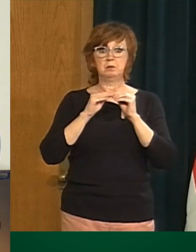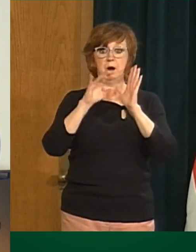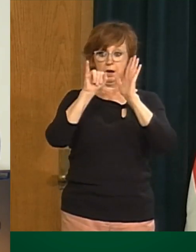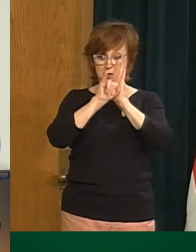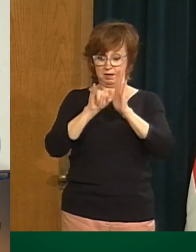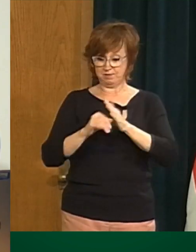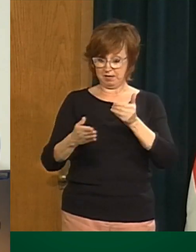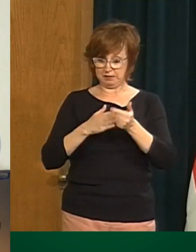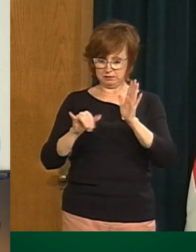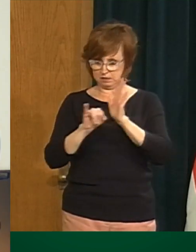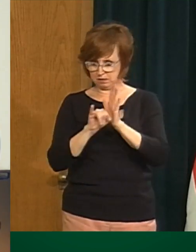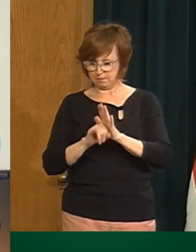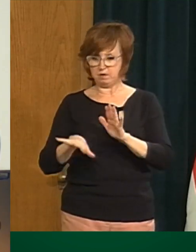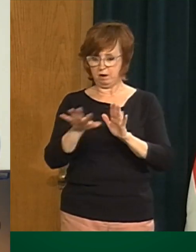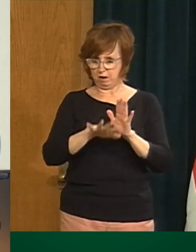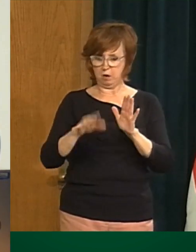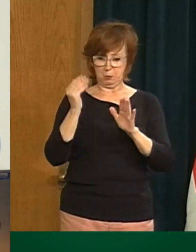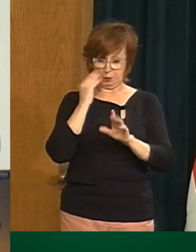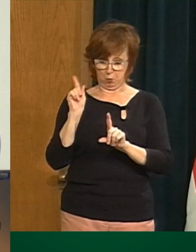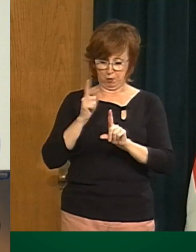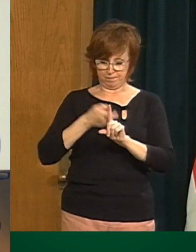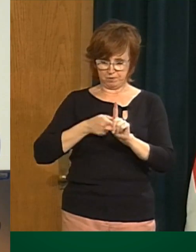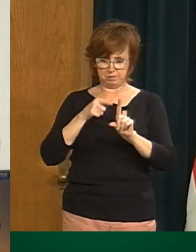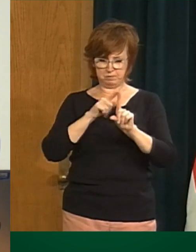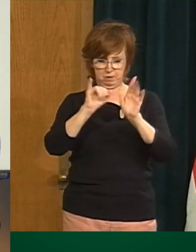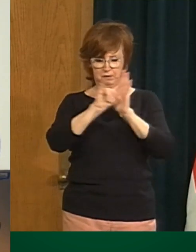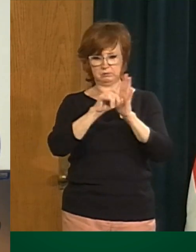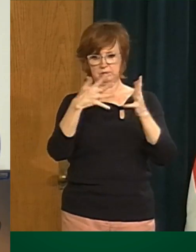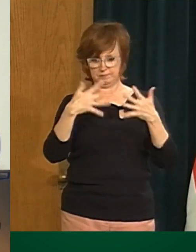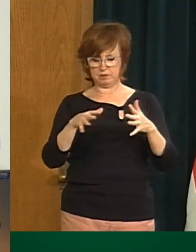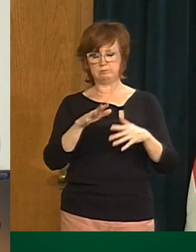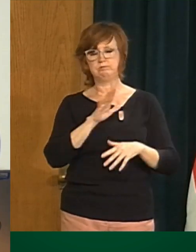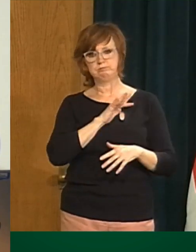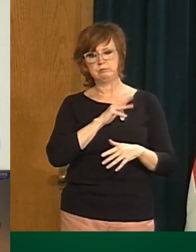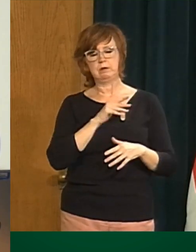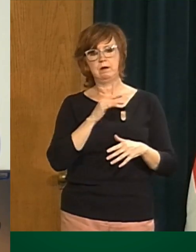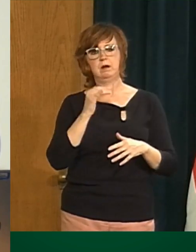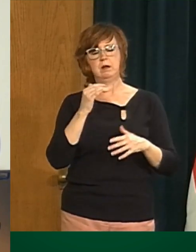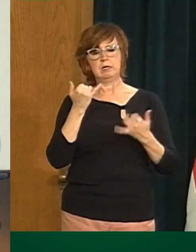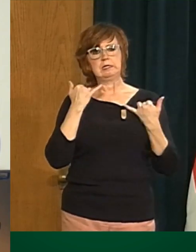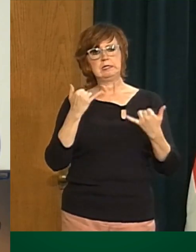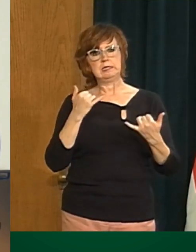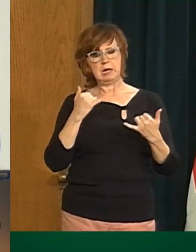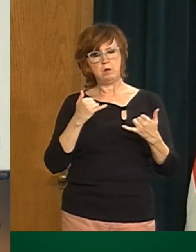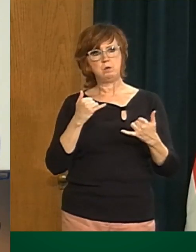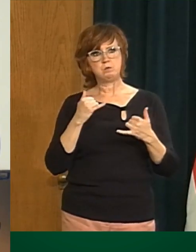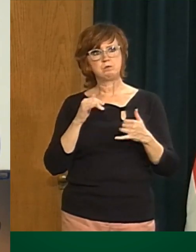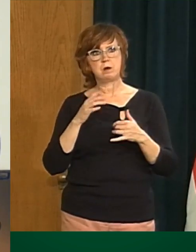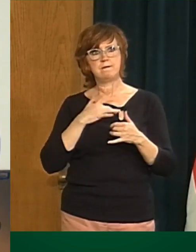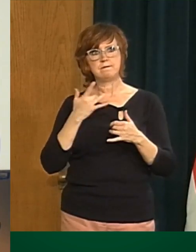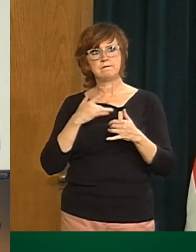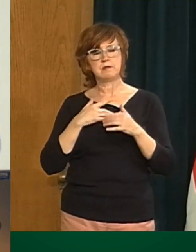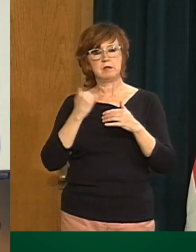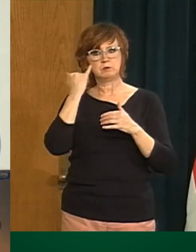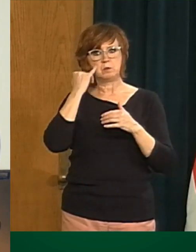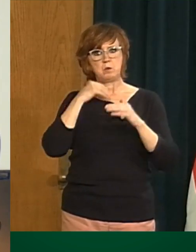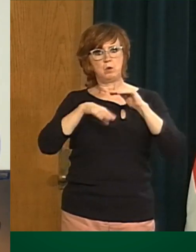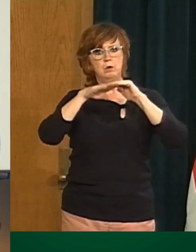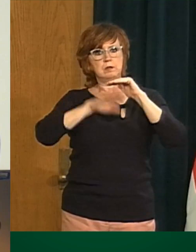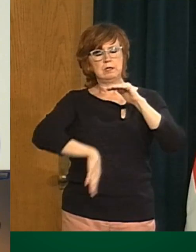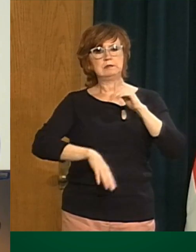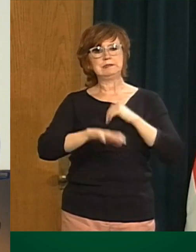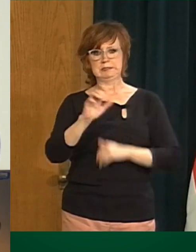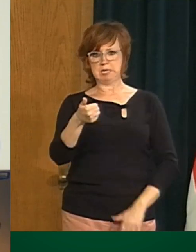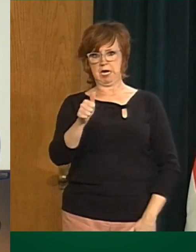if we continue, and right now we are seeing on average less than 10 cases a day in the rest of the province,